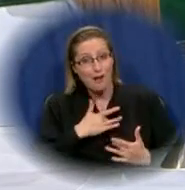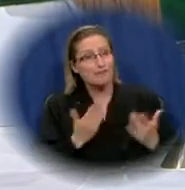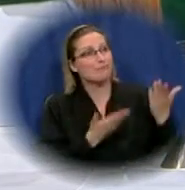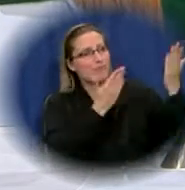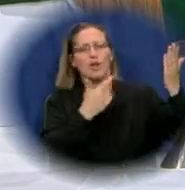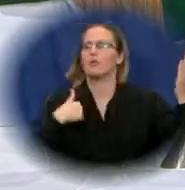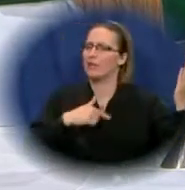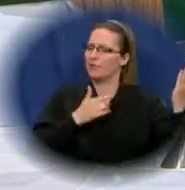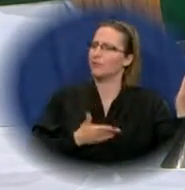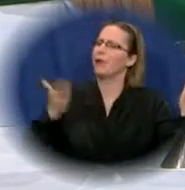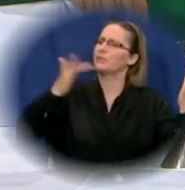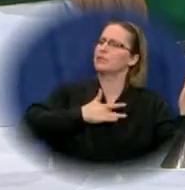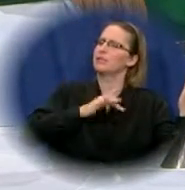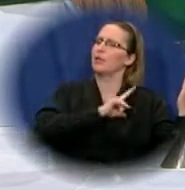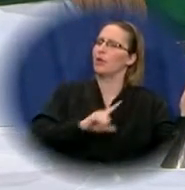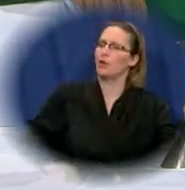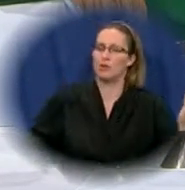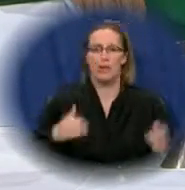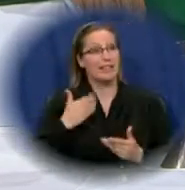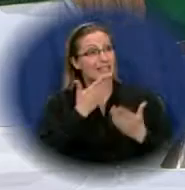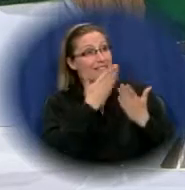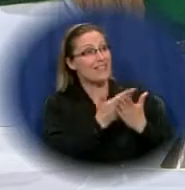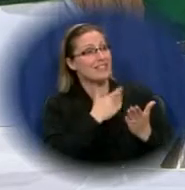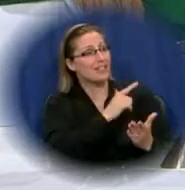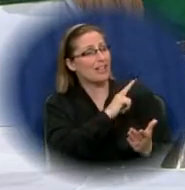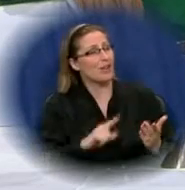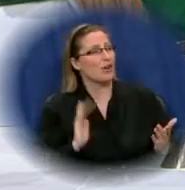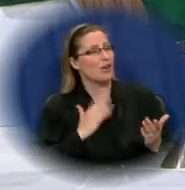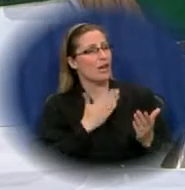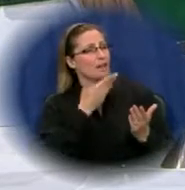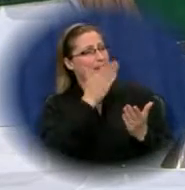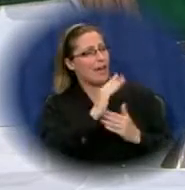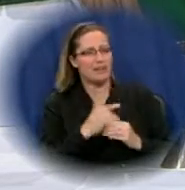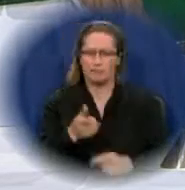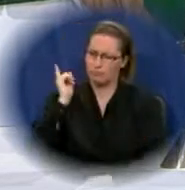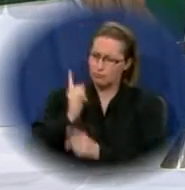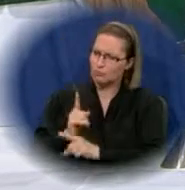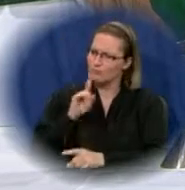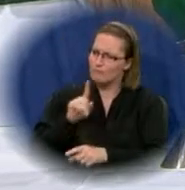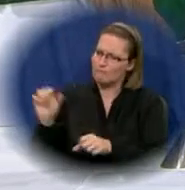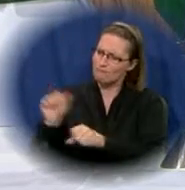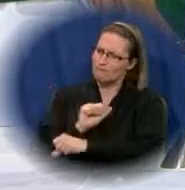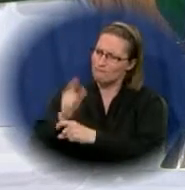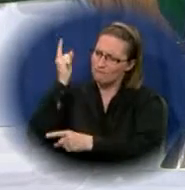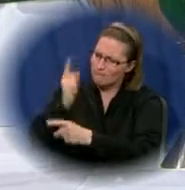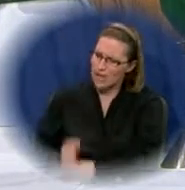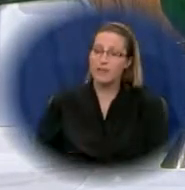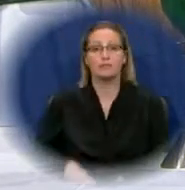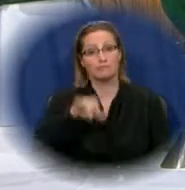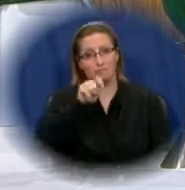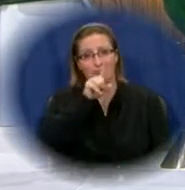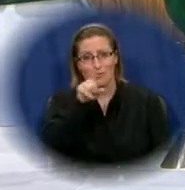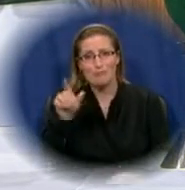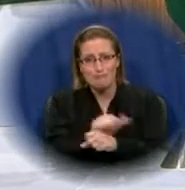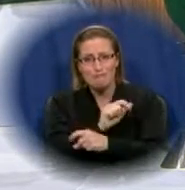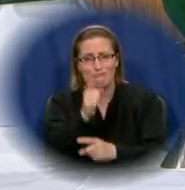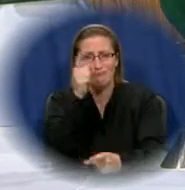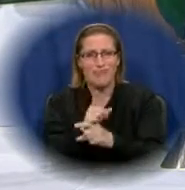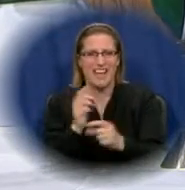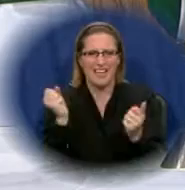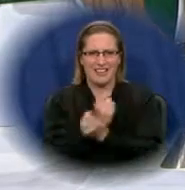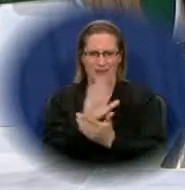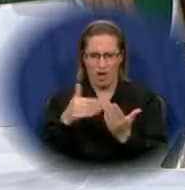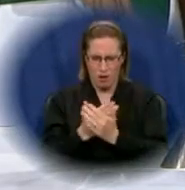them up to the Lord. Let us give thanks to the Lord our God. It is right and just. It is truly right and just, our duty and